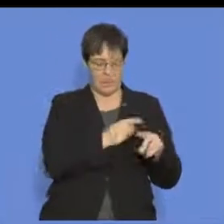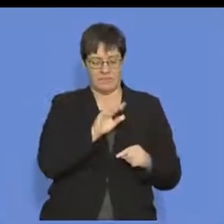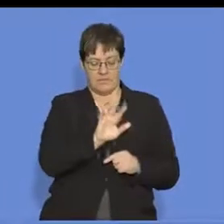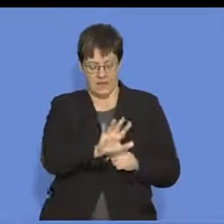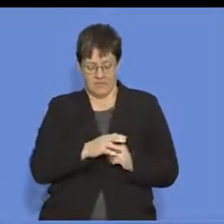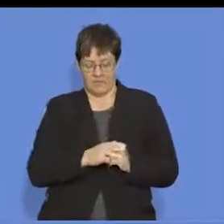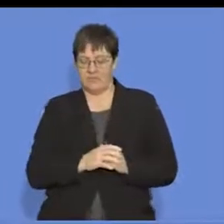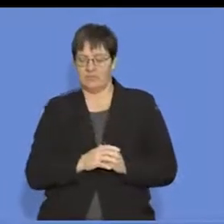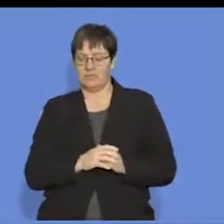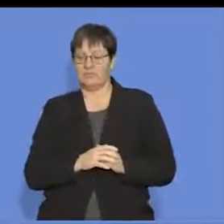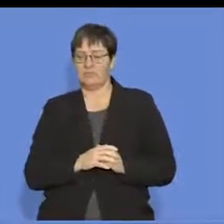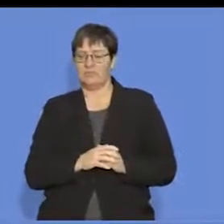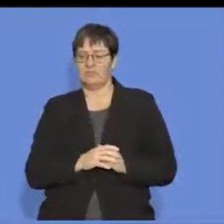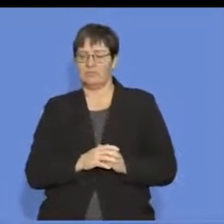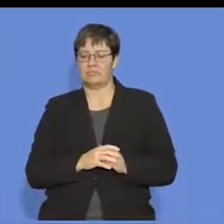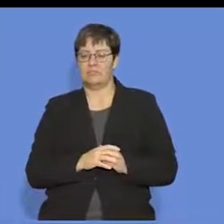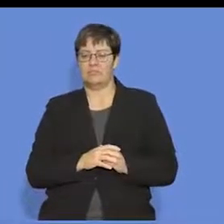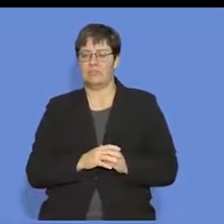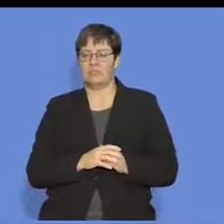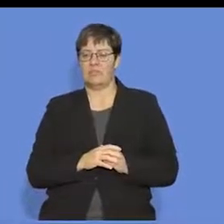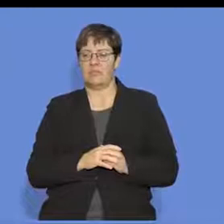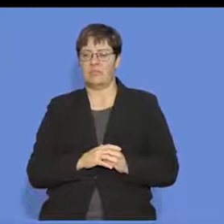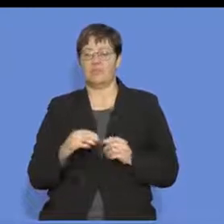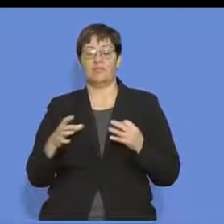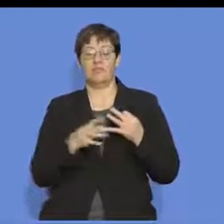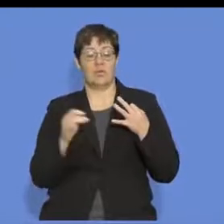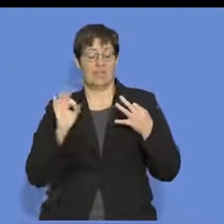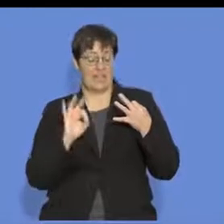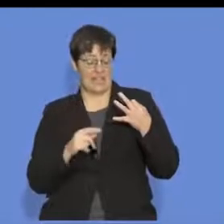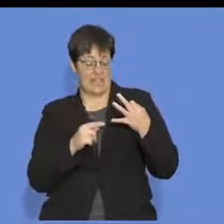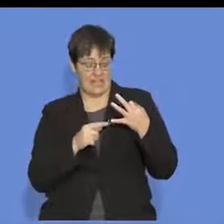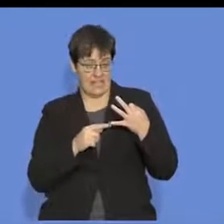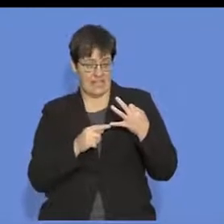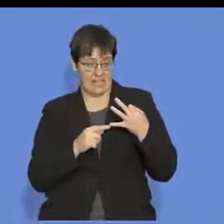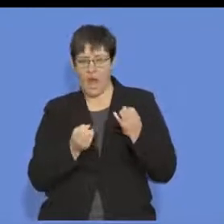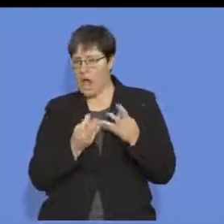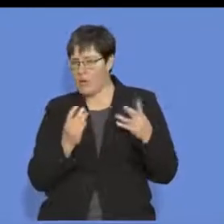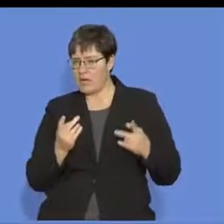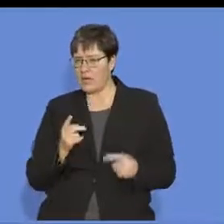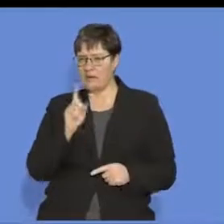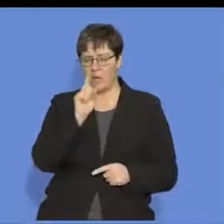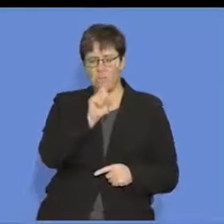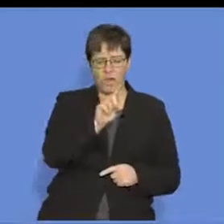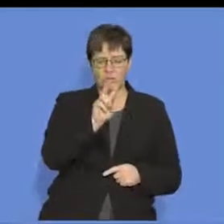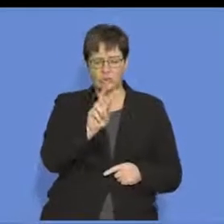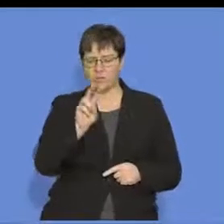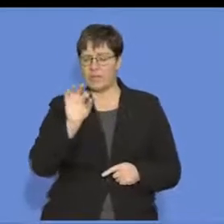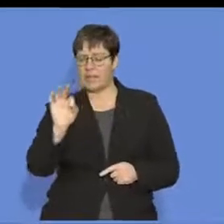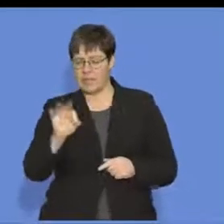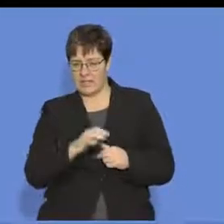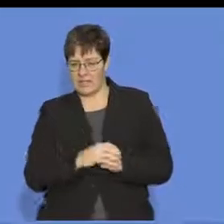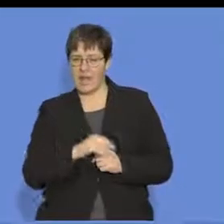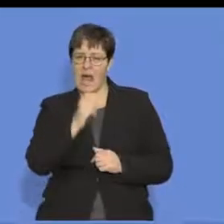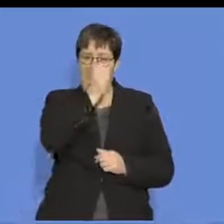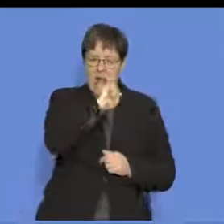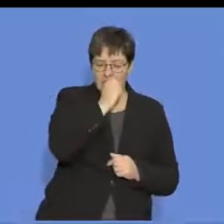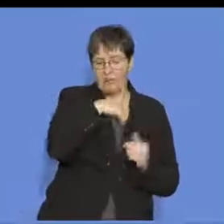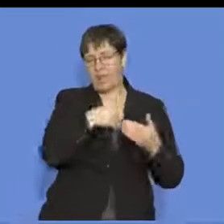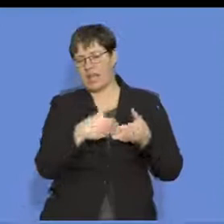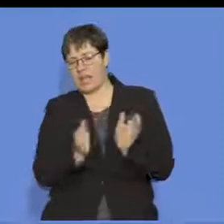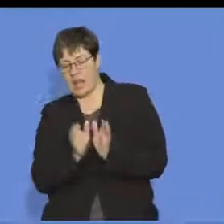have 5 choices. We multiply by 5. And choice 3, we can take ice cream,